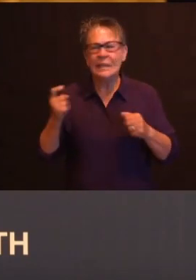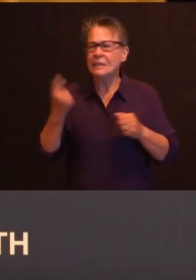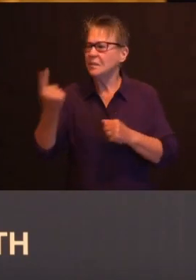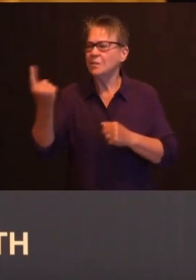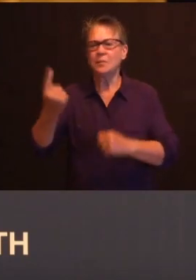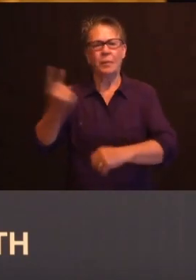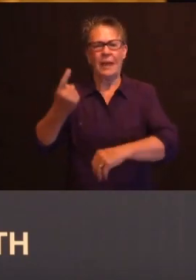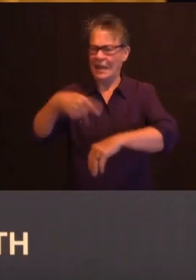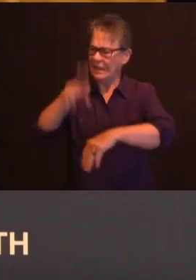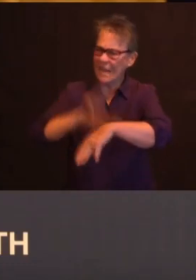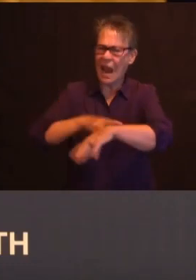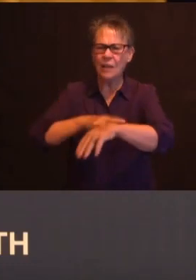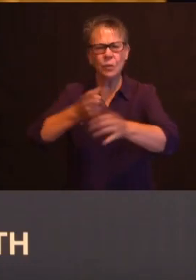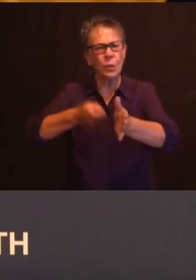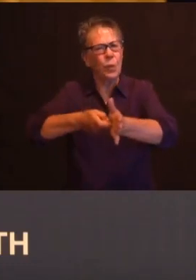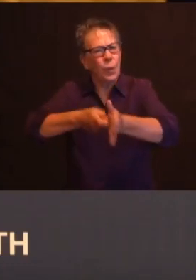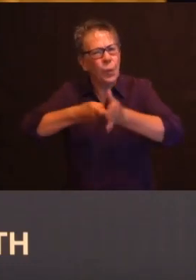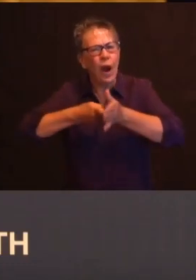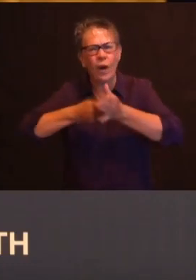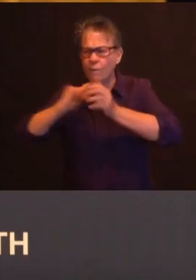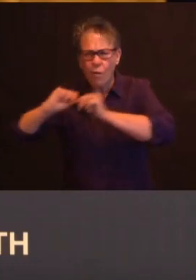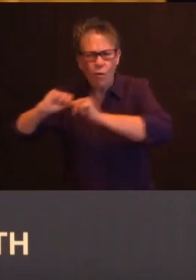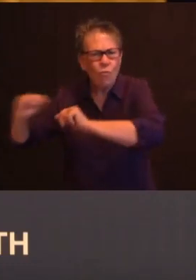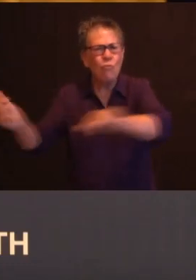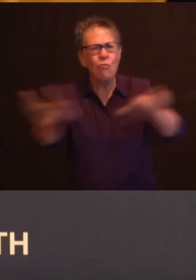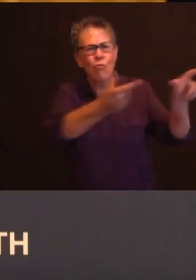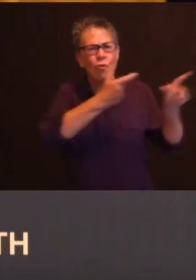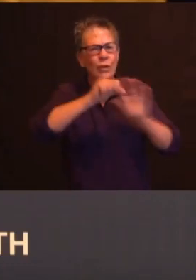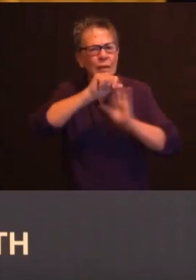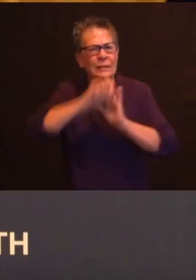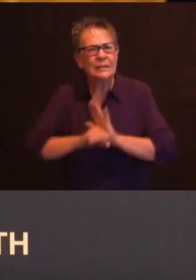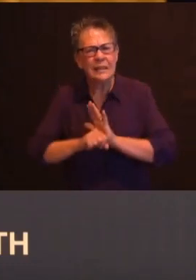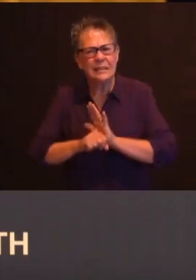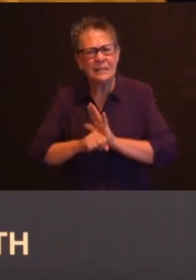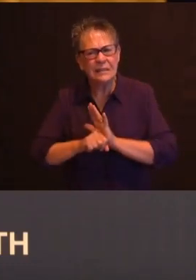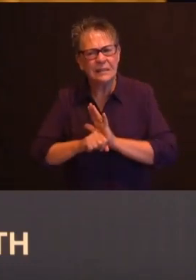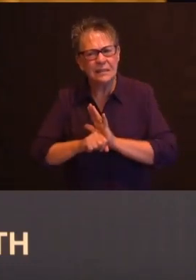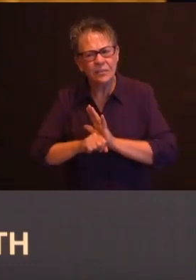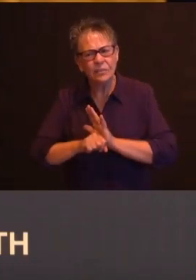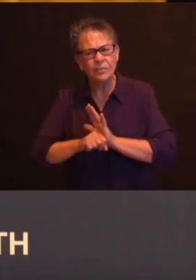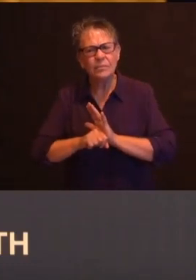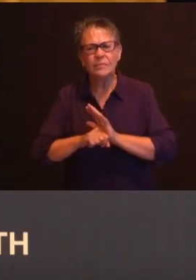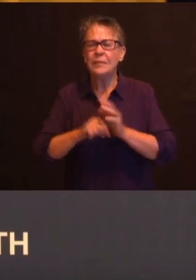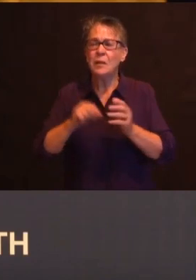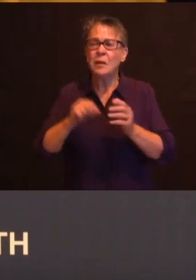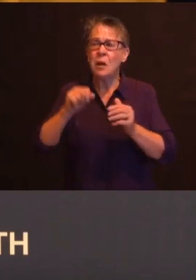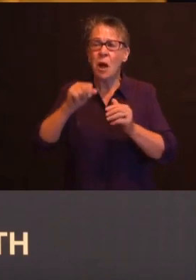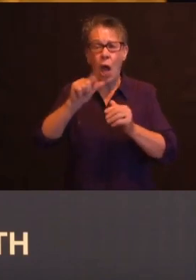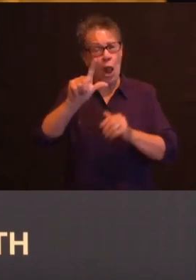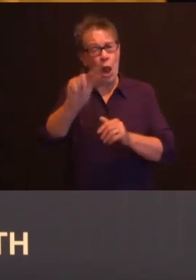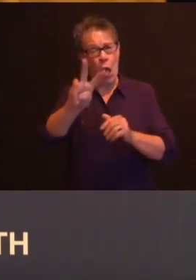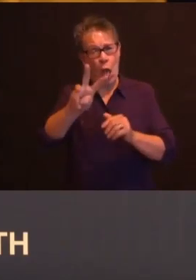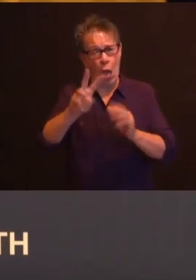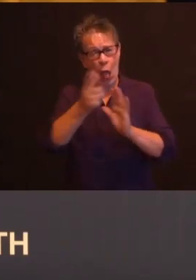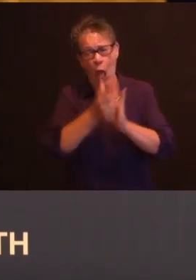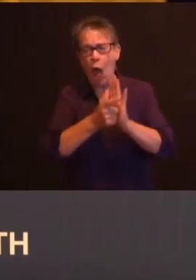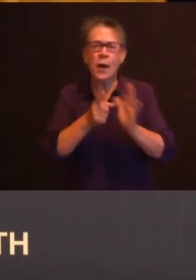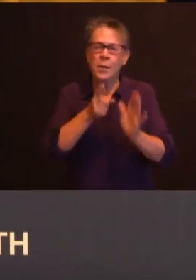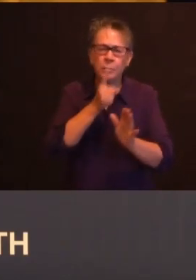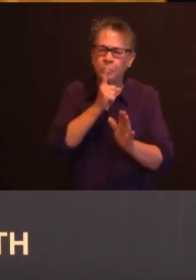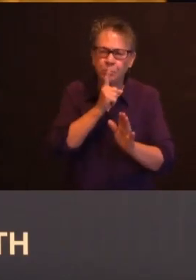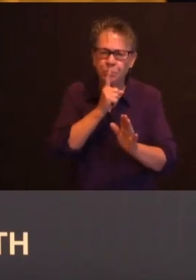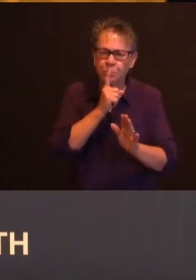Congress for that. I'm not sure you need a law for that. But boy, we could really use that right now. In every state, no matter where you